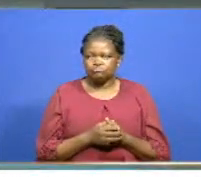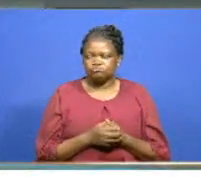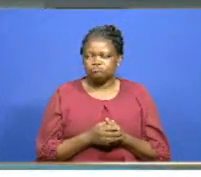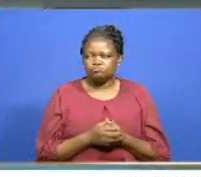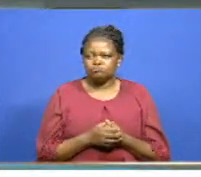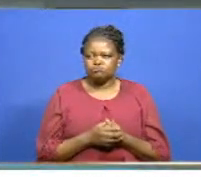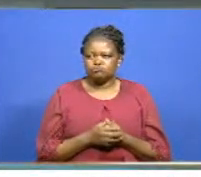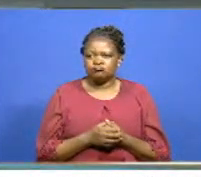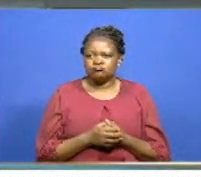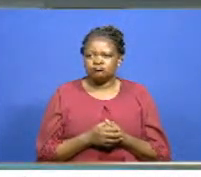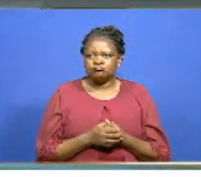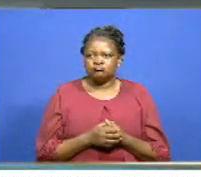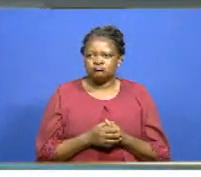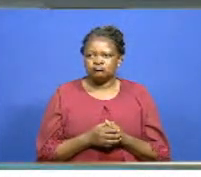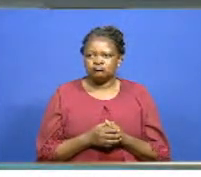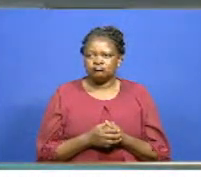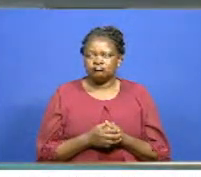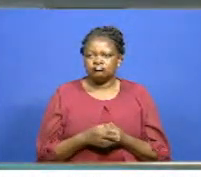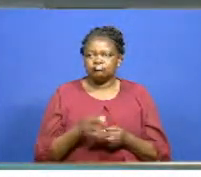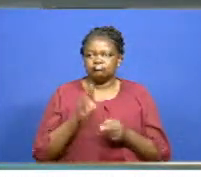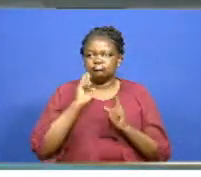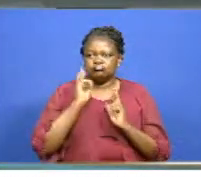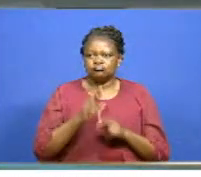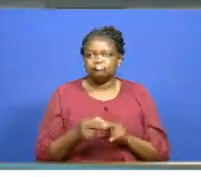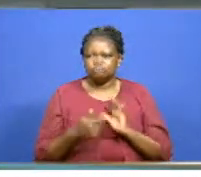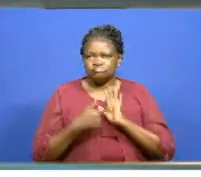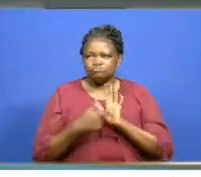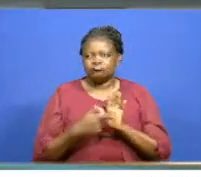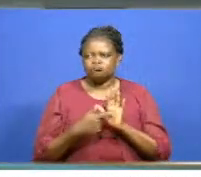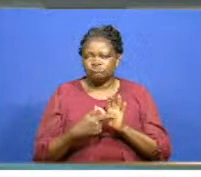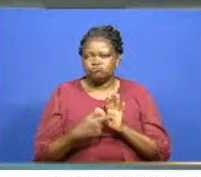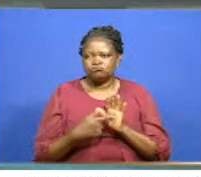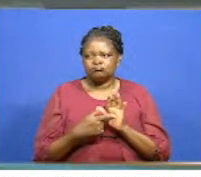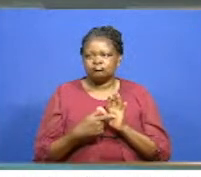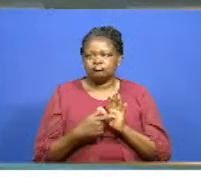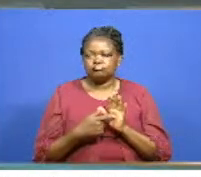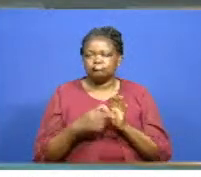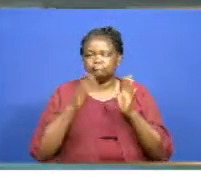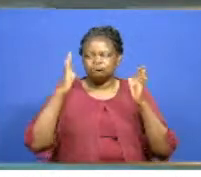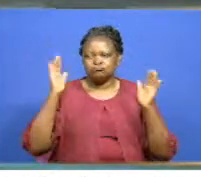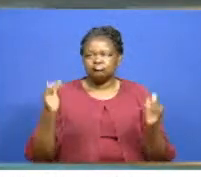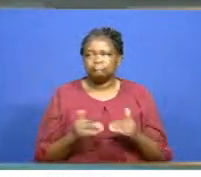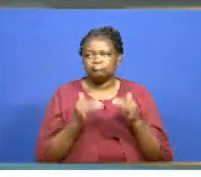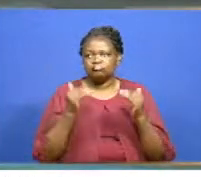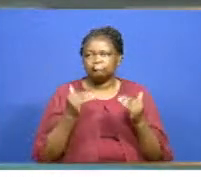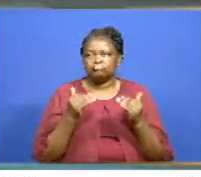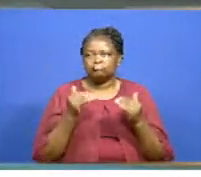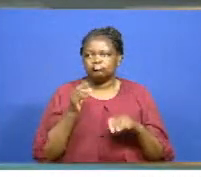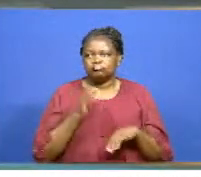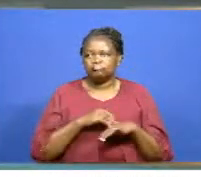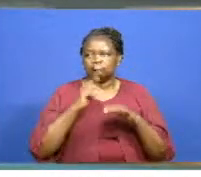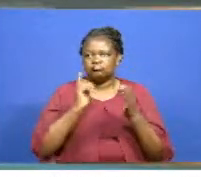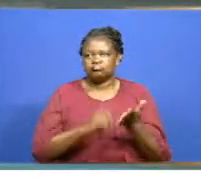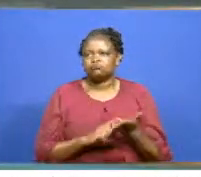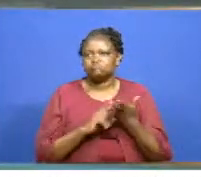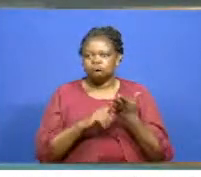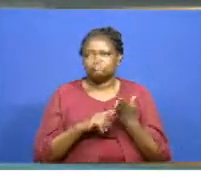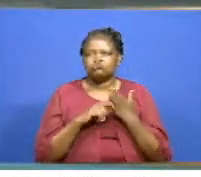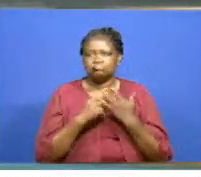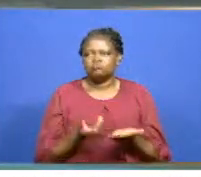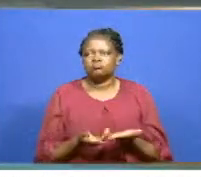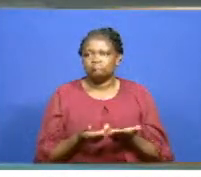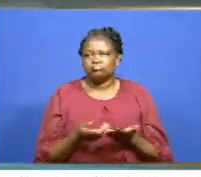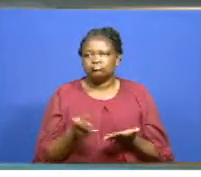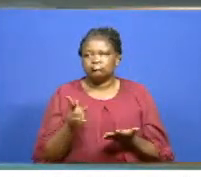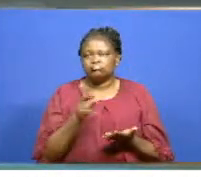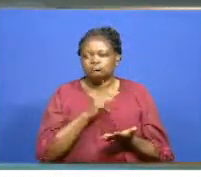The results will have a huge impact on the discussion around the